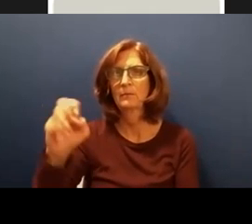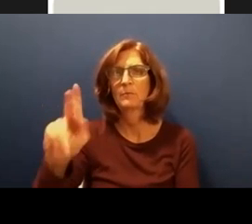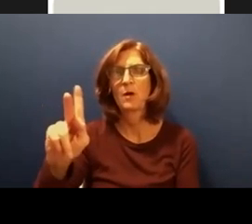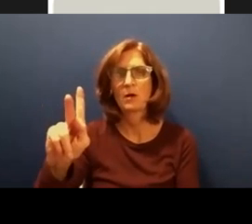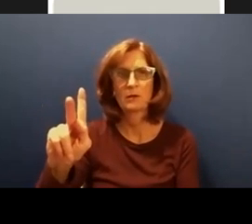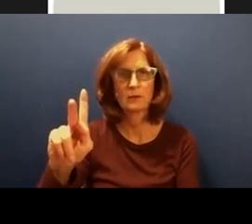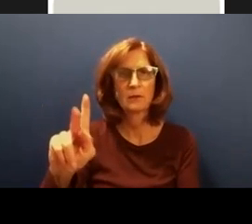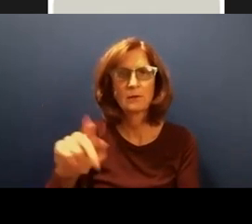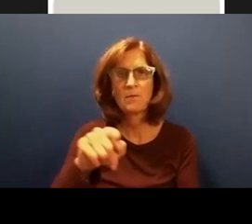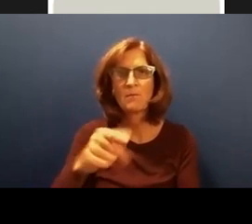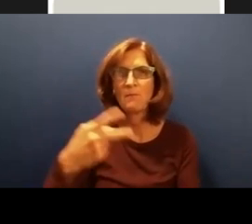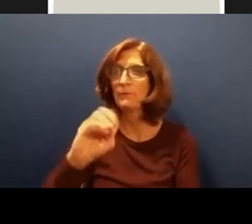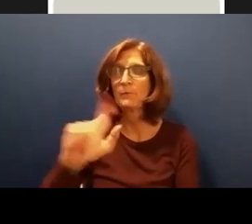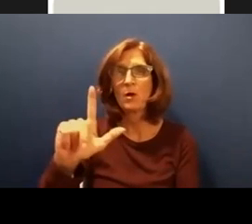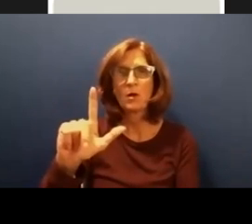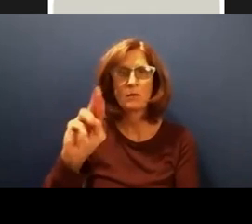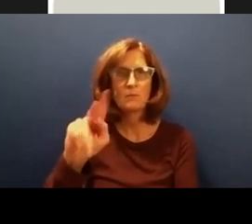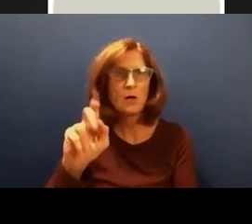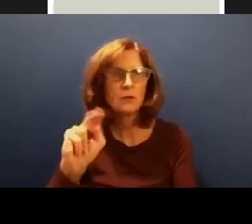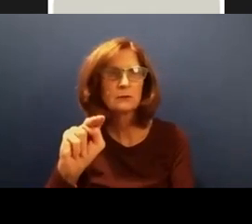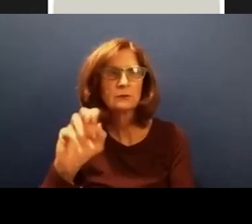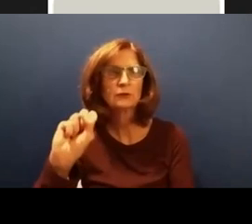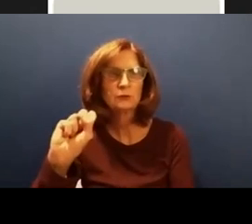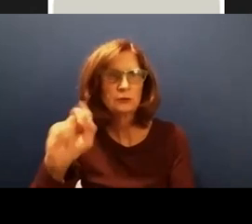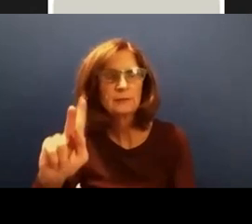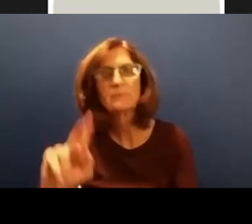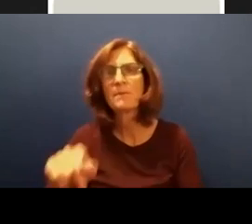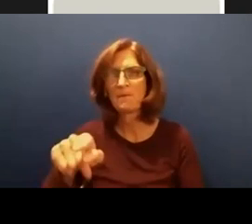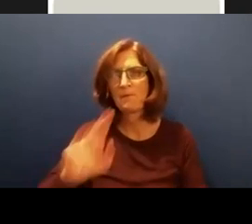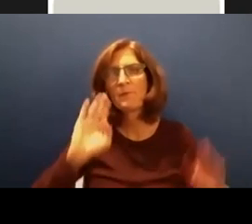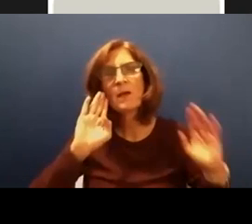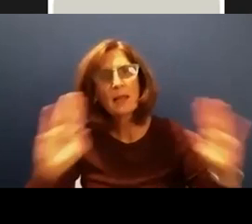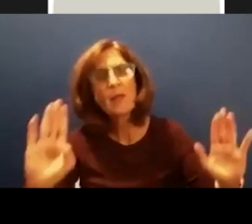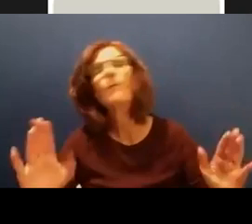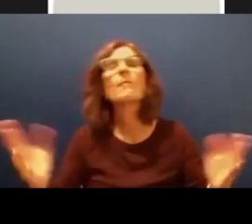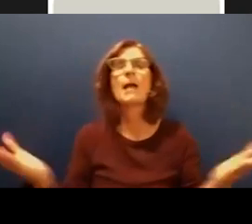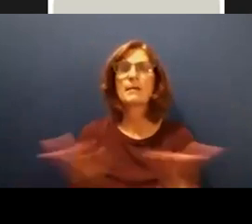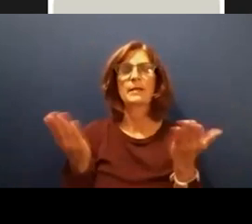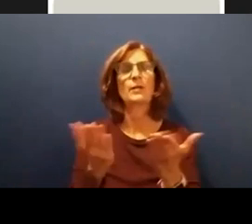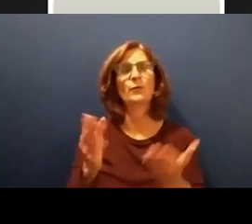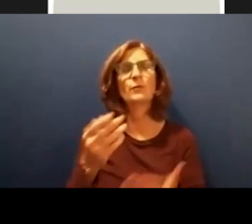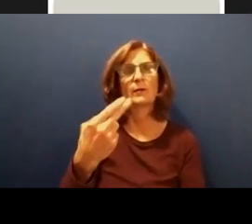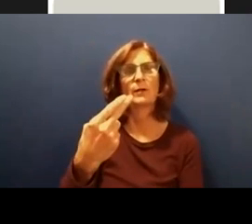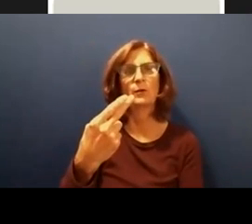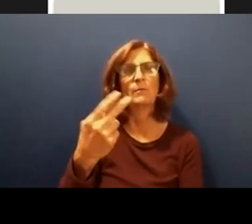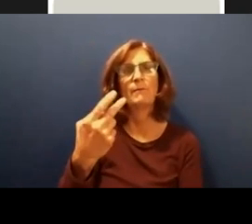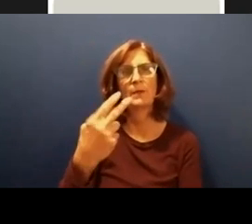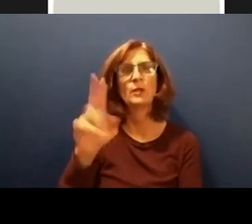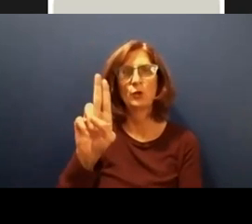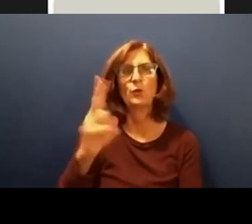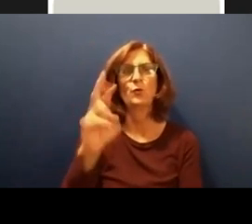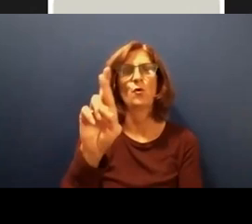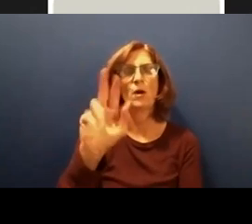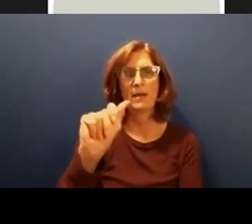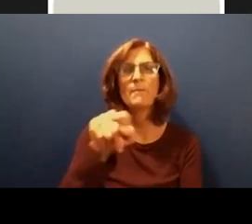Paul Martinchik. Hi, Paul Martinchik, engineering manager at the URA, requesting